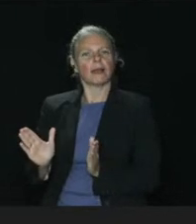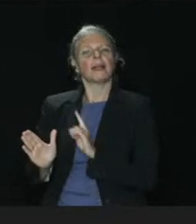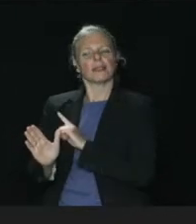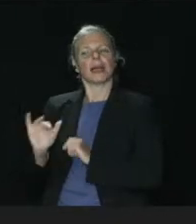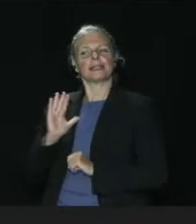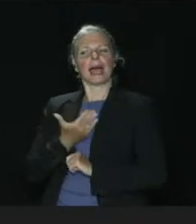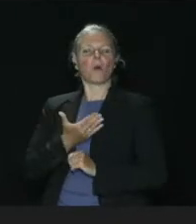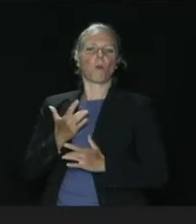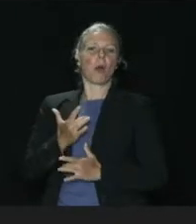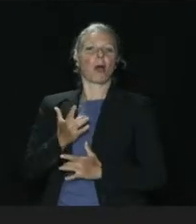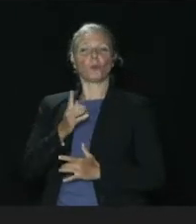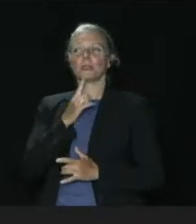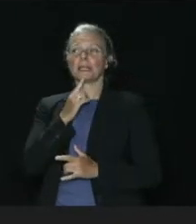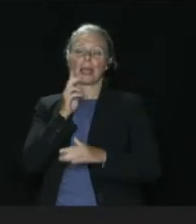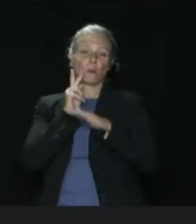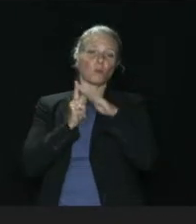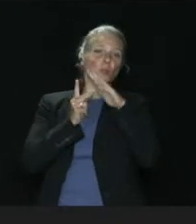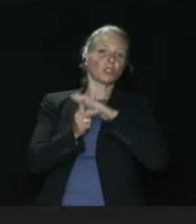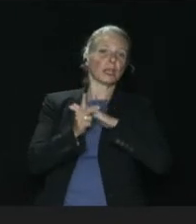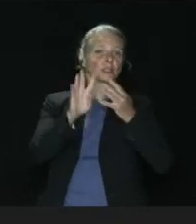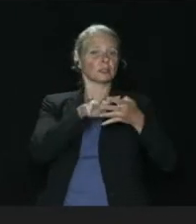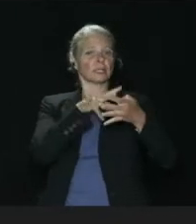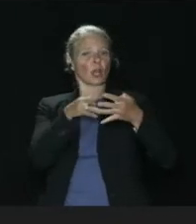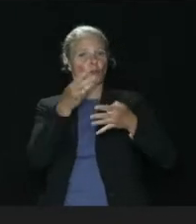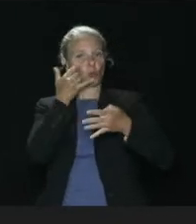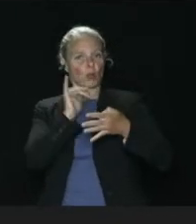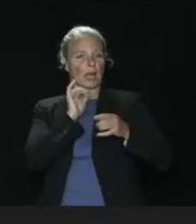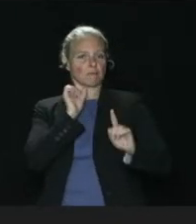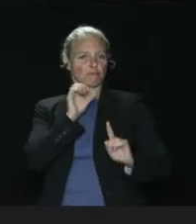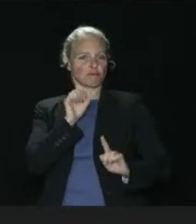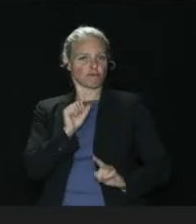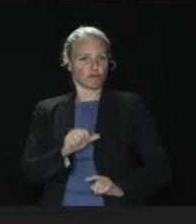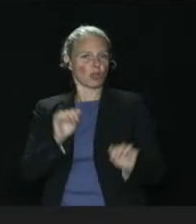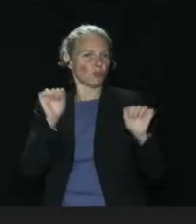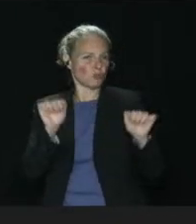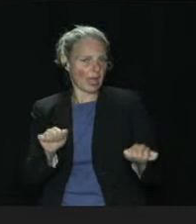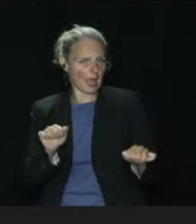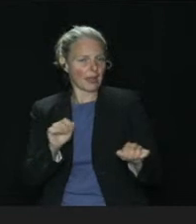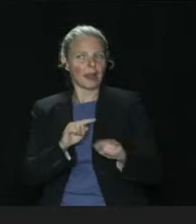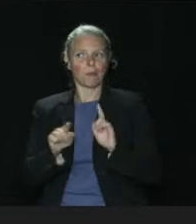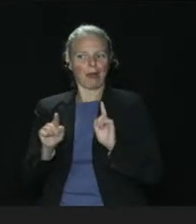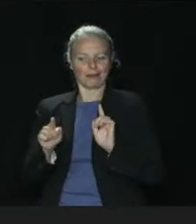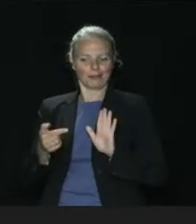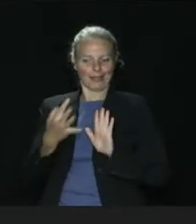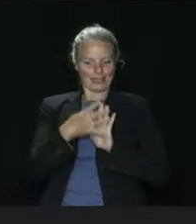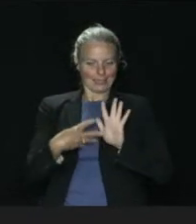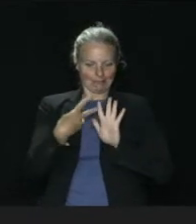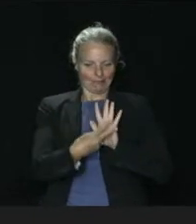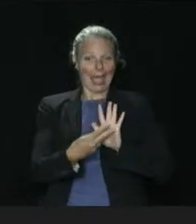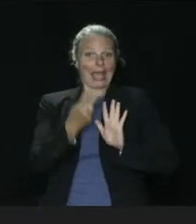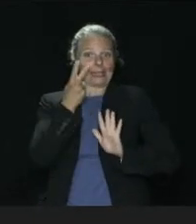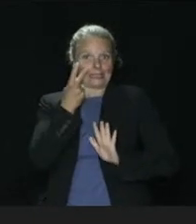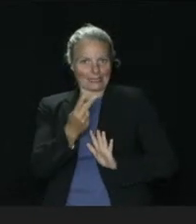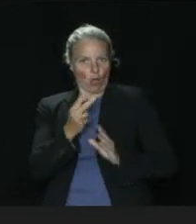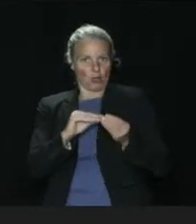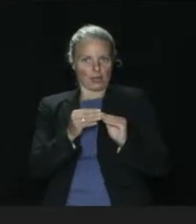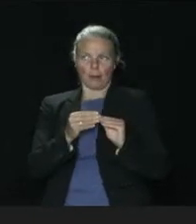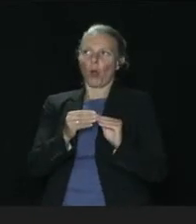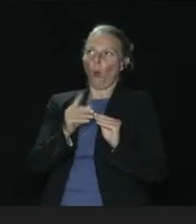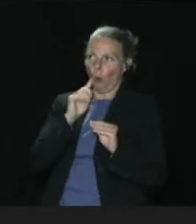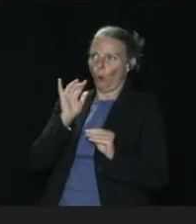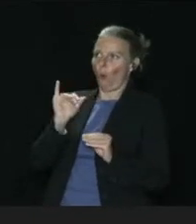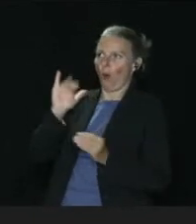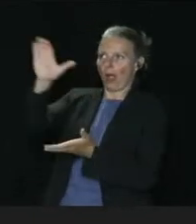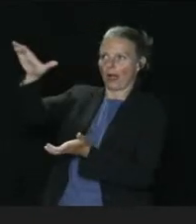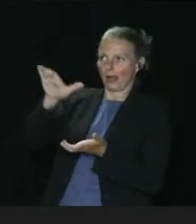can say, well, here's the projected delivery, until you've seen that, spreadsheet with a solid number on it, and